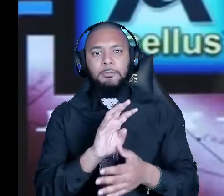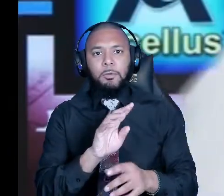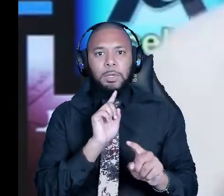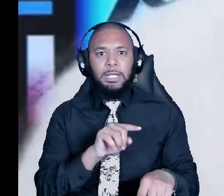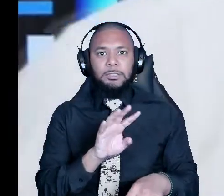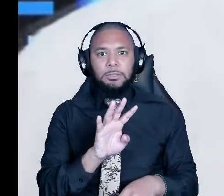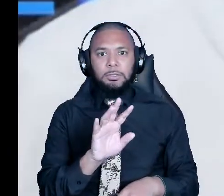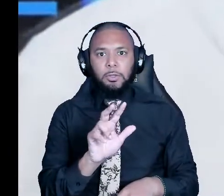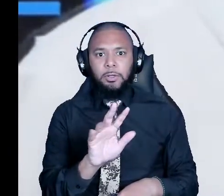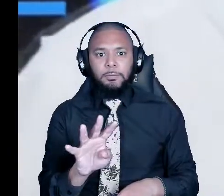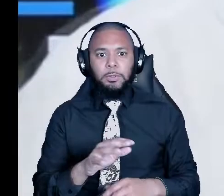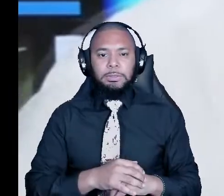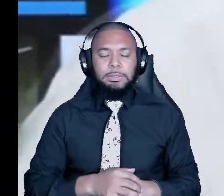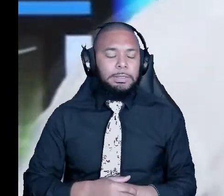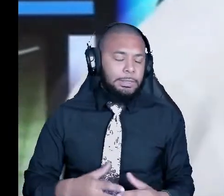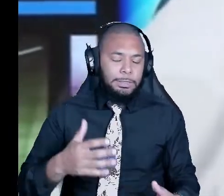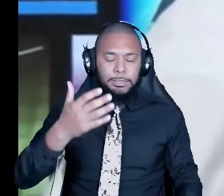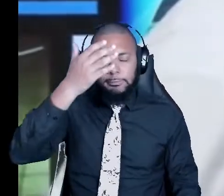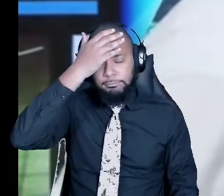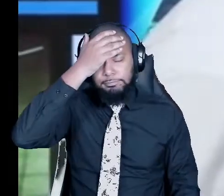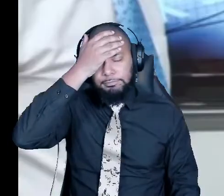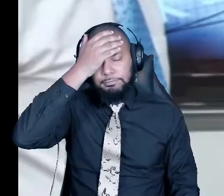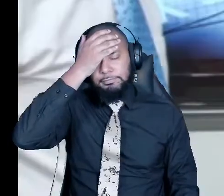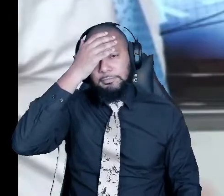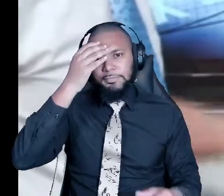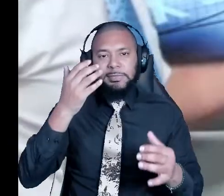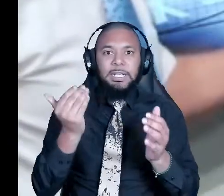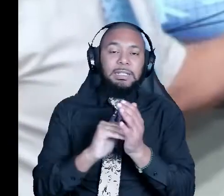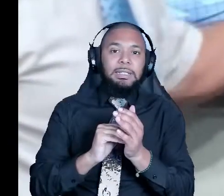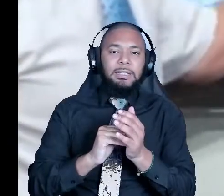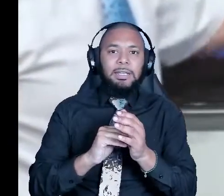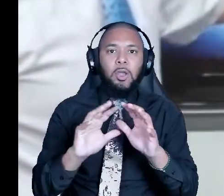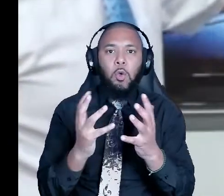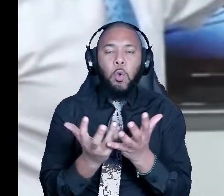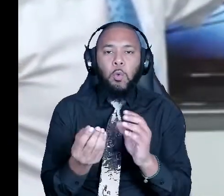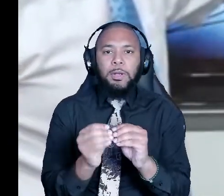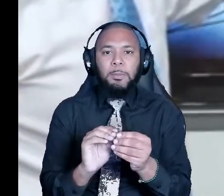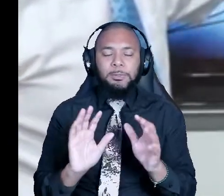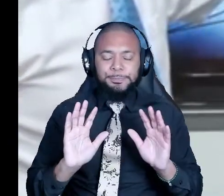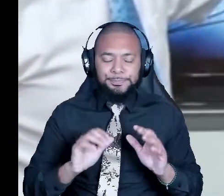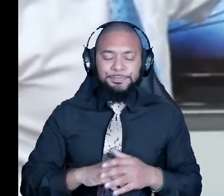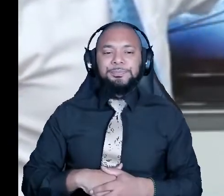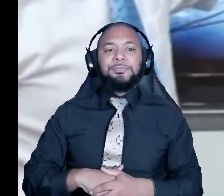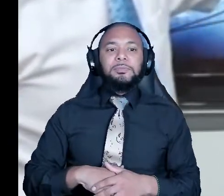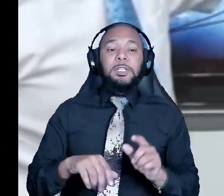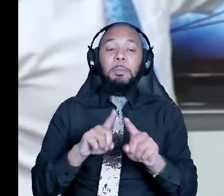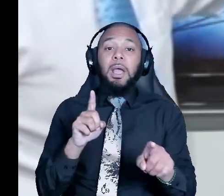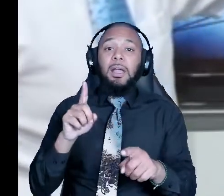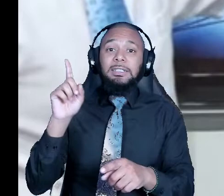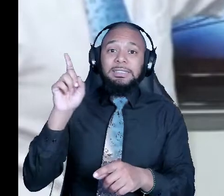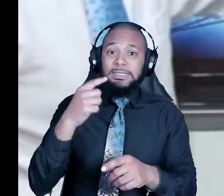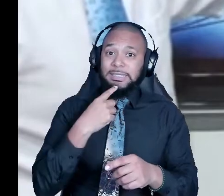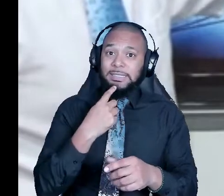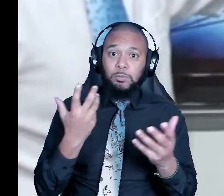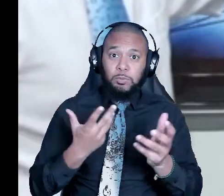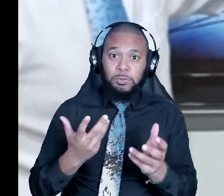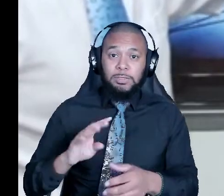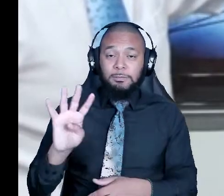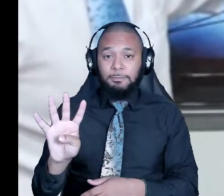I can't believe I ended up with whole numbers. But what this is telling me is if I take 4 times